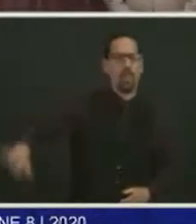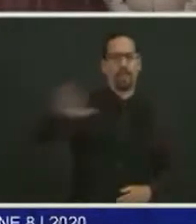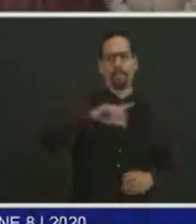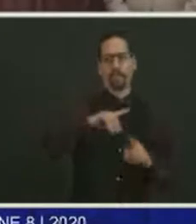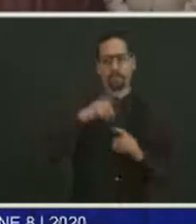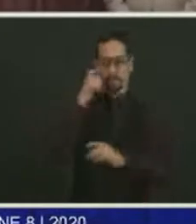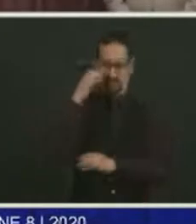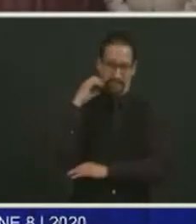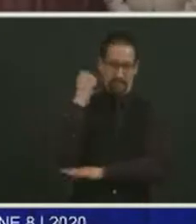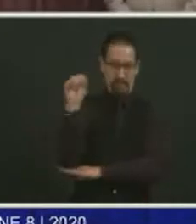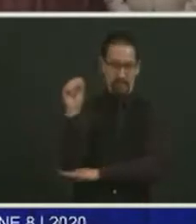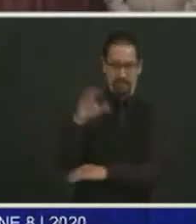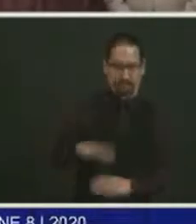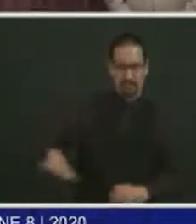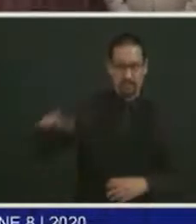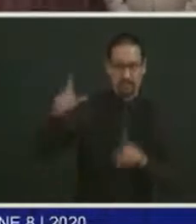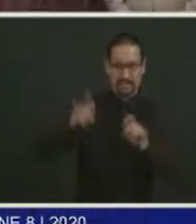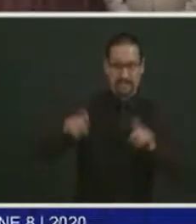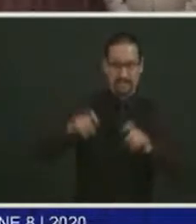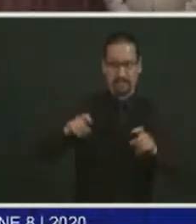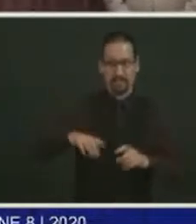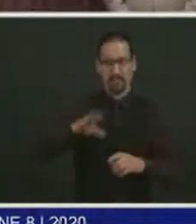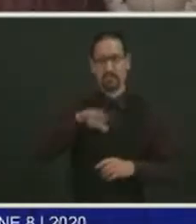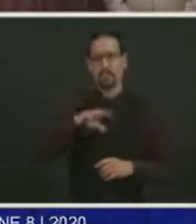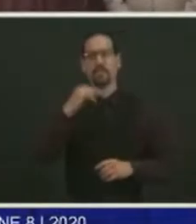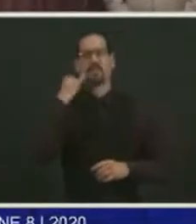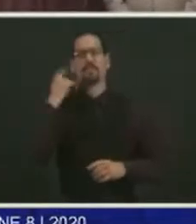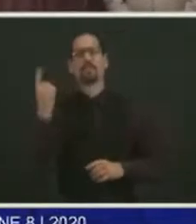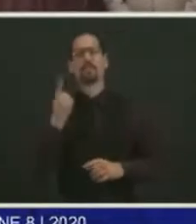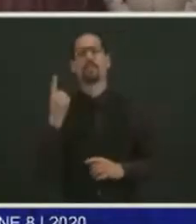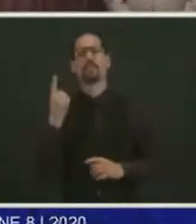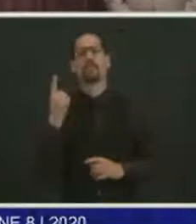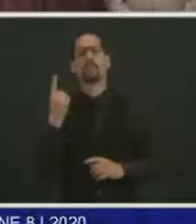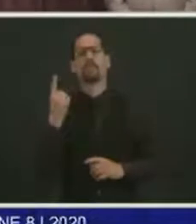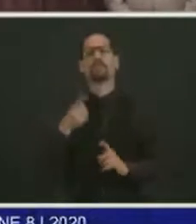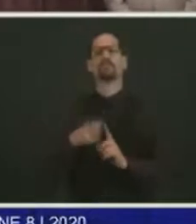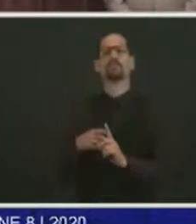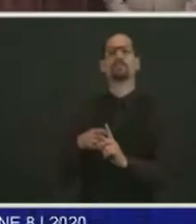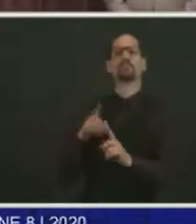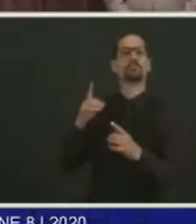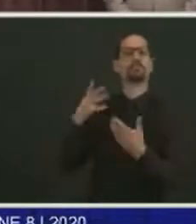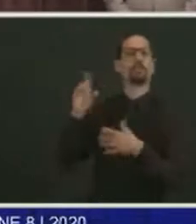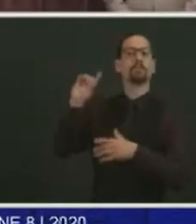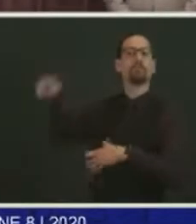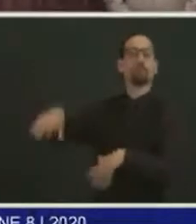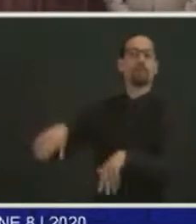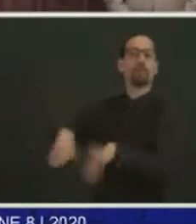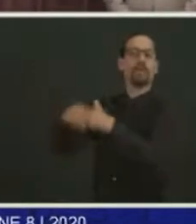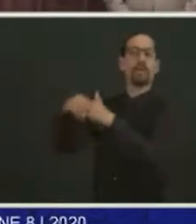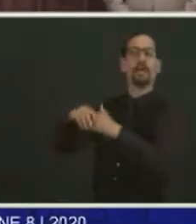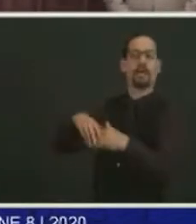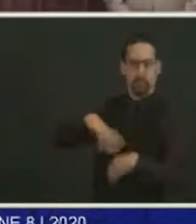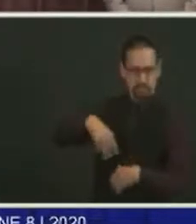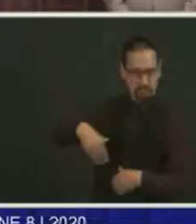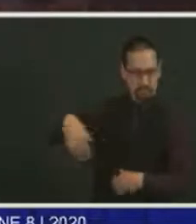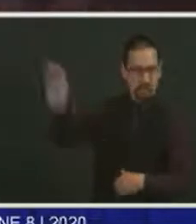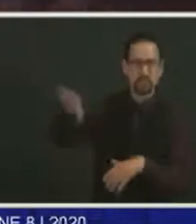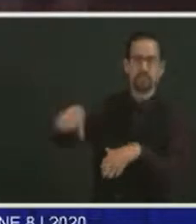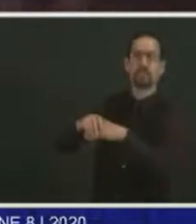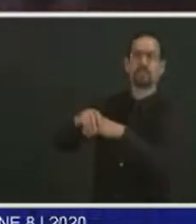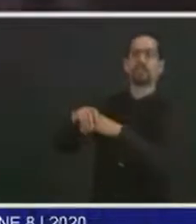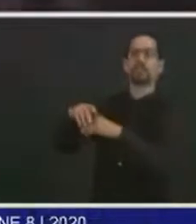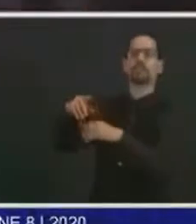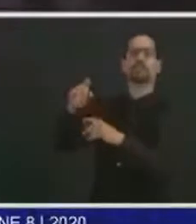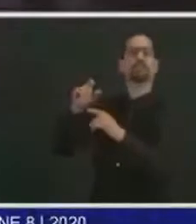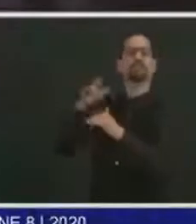a wedding later this summer or something like that, it could be allowed if they can go get testing after? Okay, I'm glad you asked